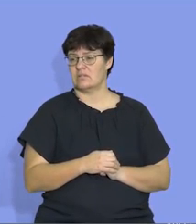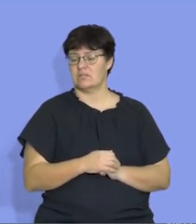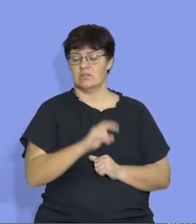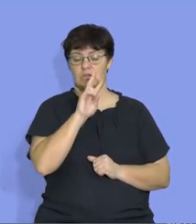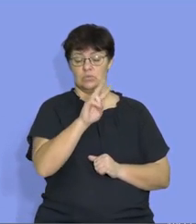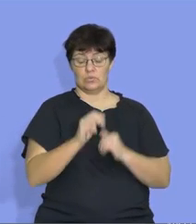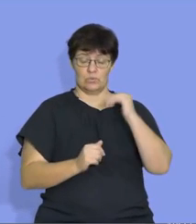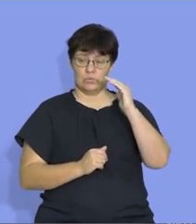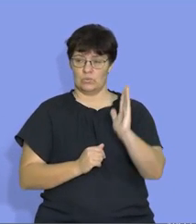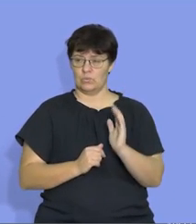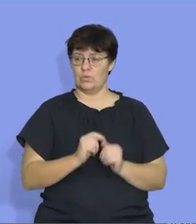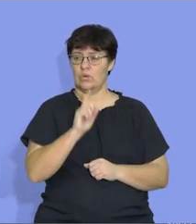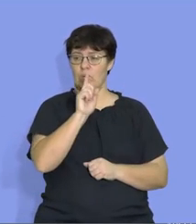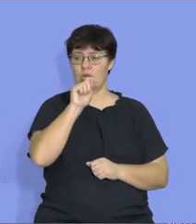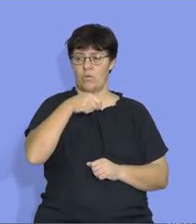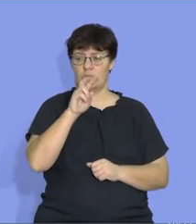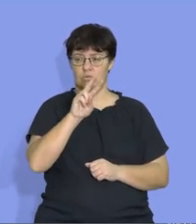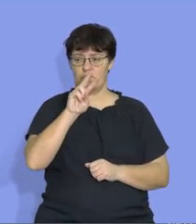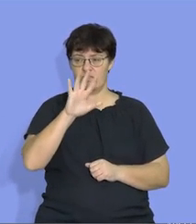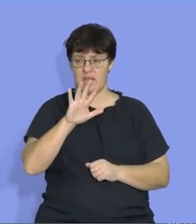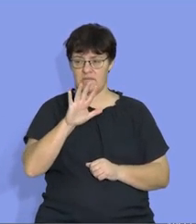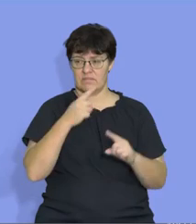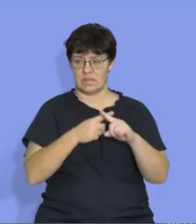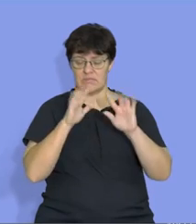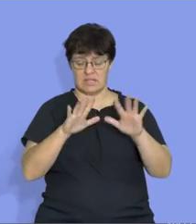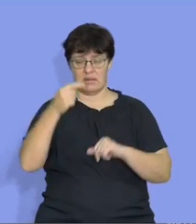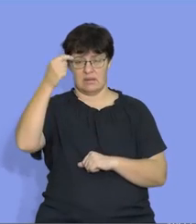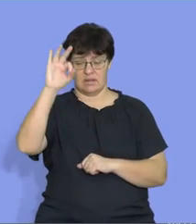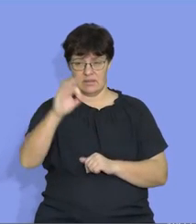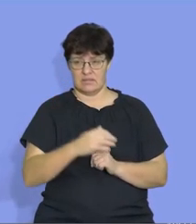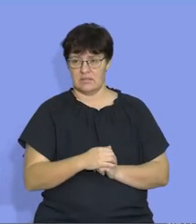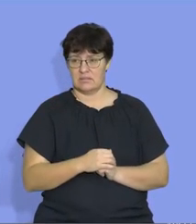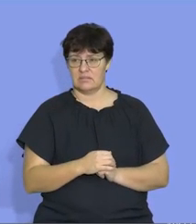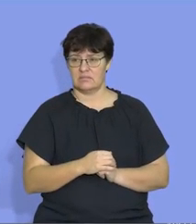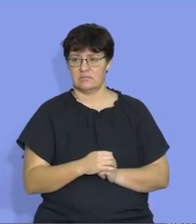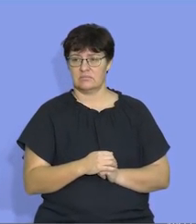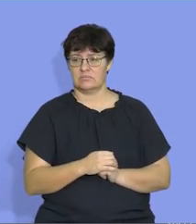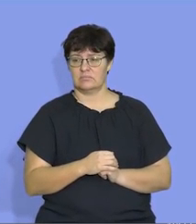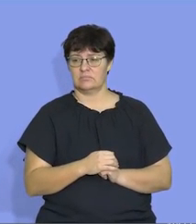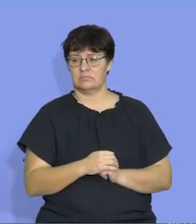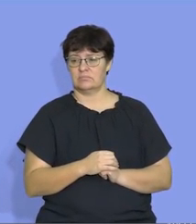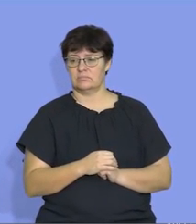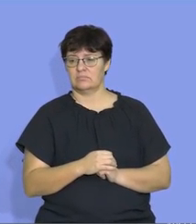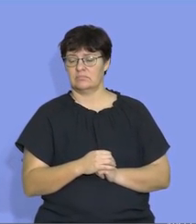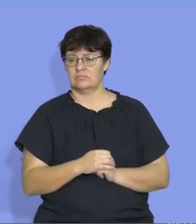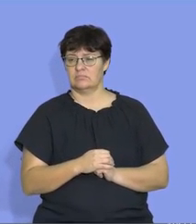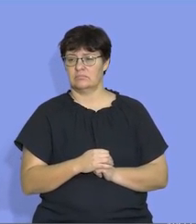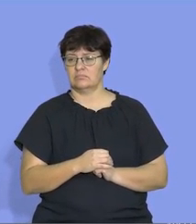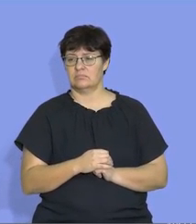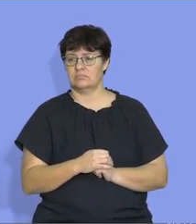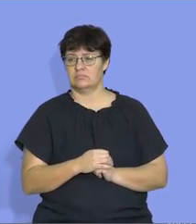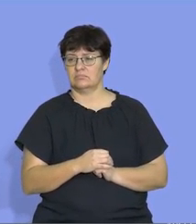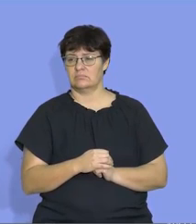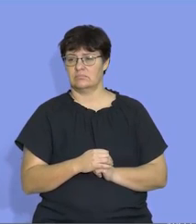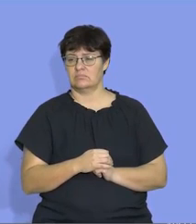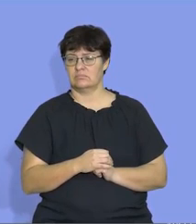the calculation, 2 multiplied by 1.25 times 10 exponent minus 3,